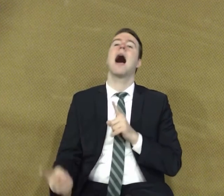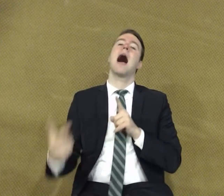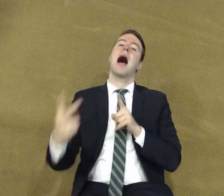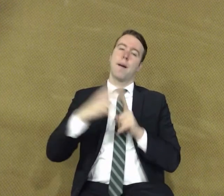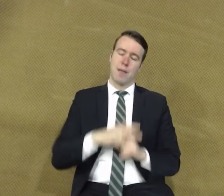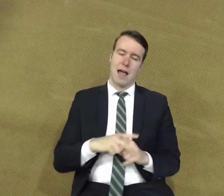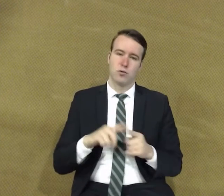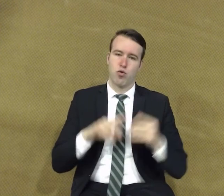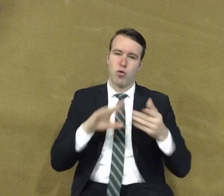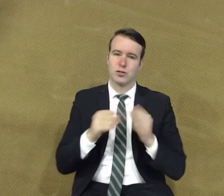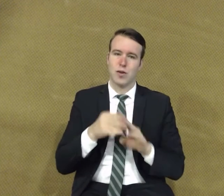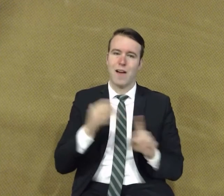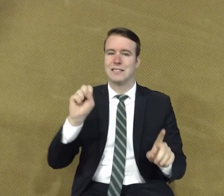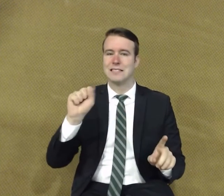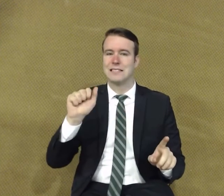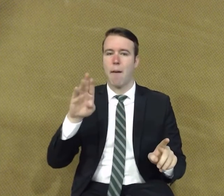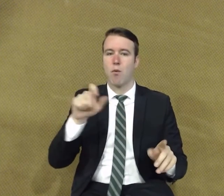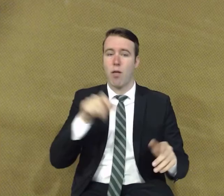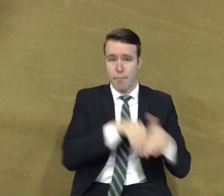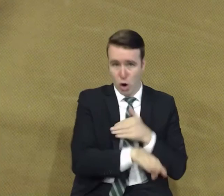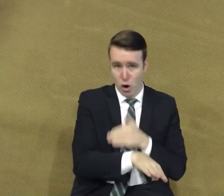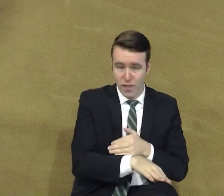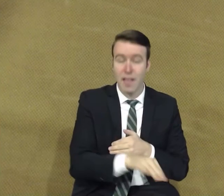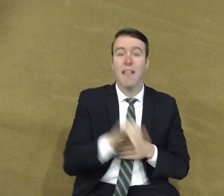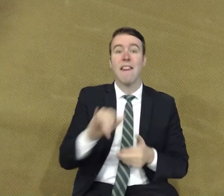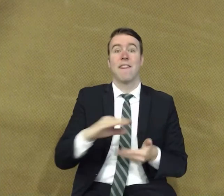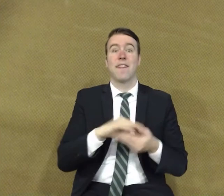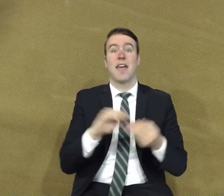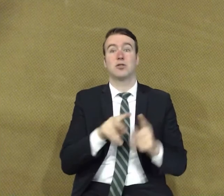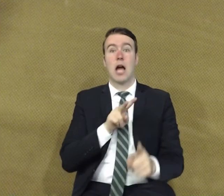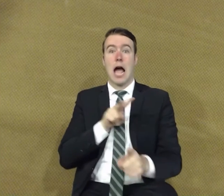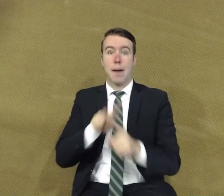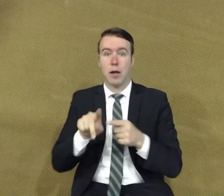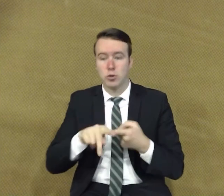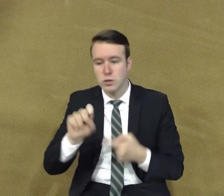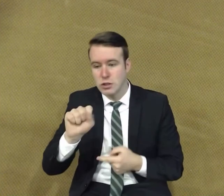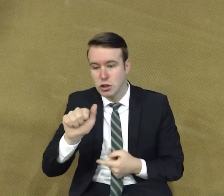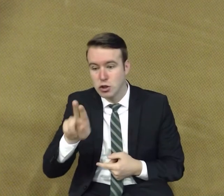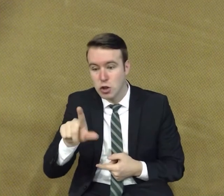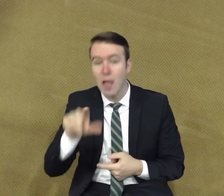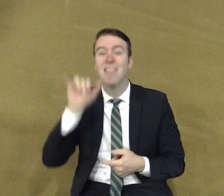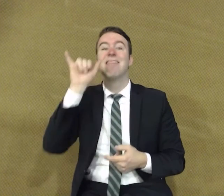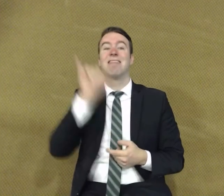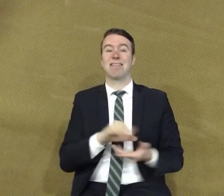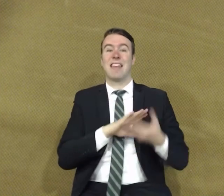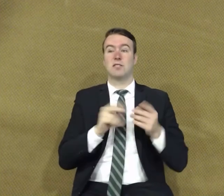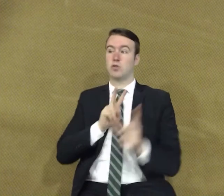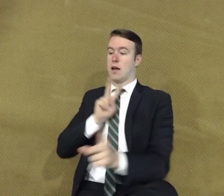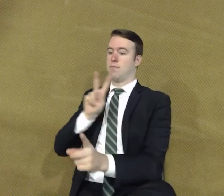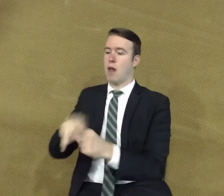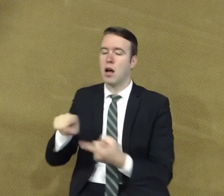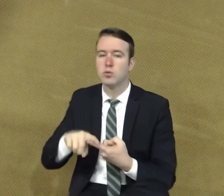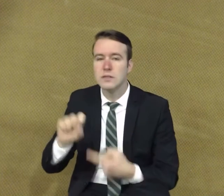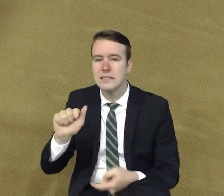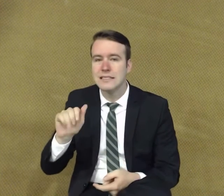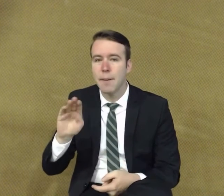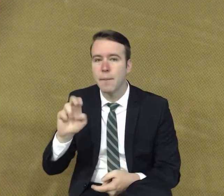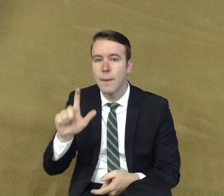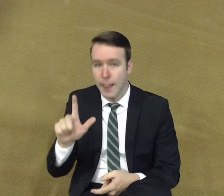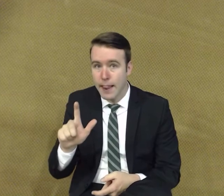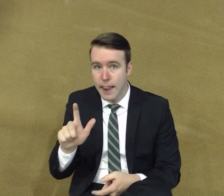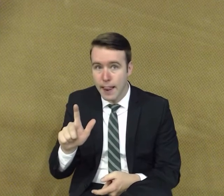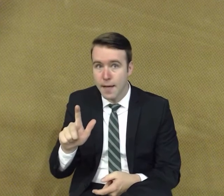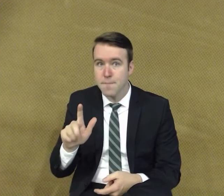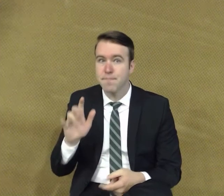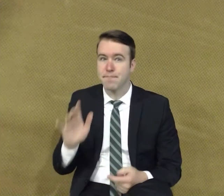to the story of Samuel's birth. That story becomes applied to Saul, and that story becomes applied to Samuel,